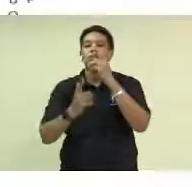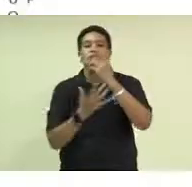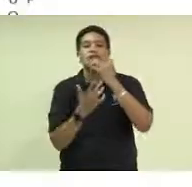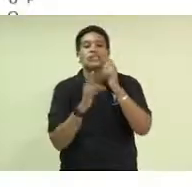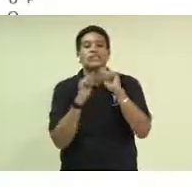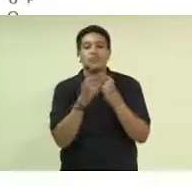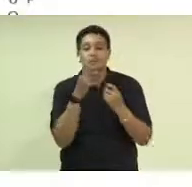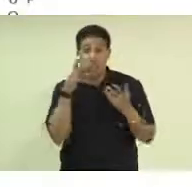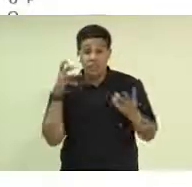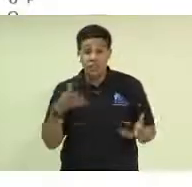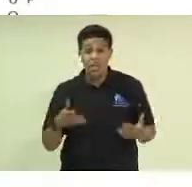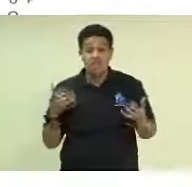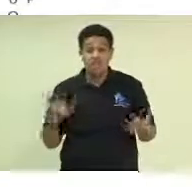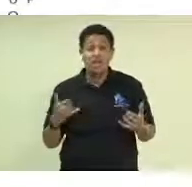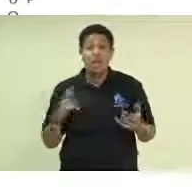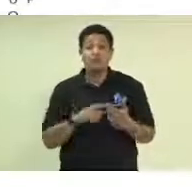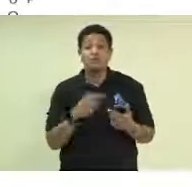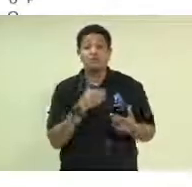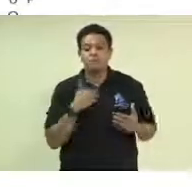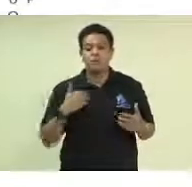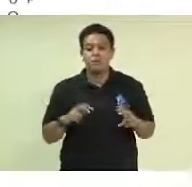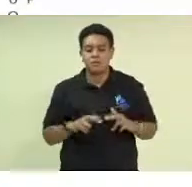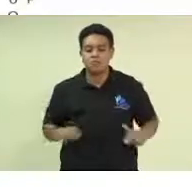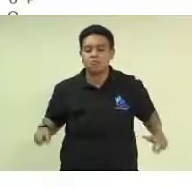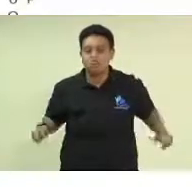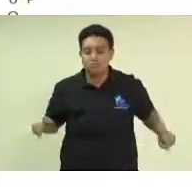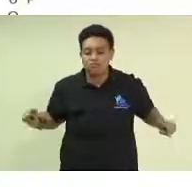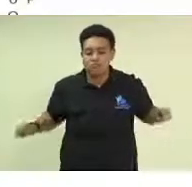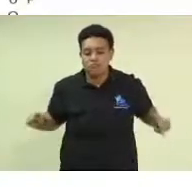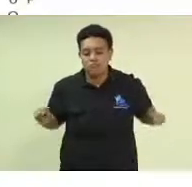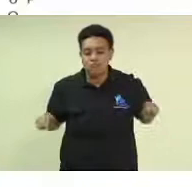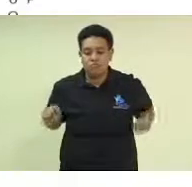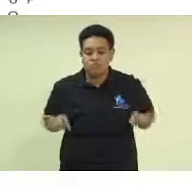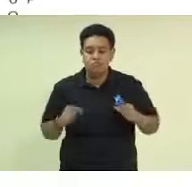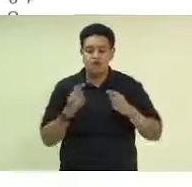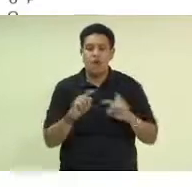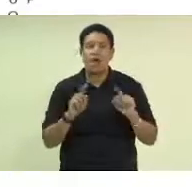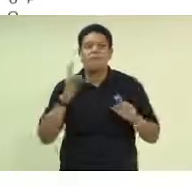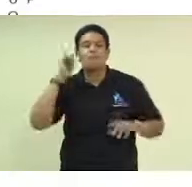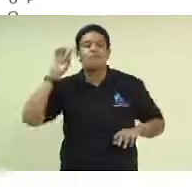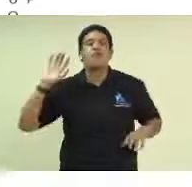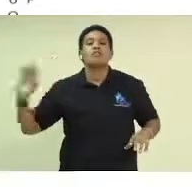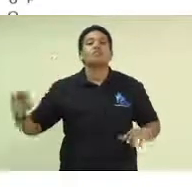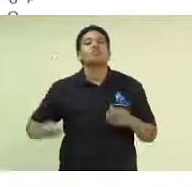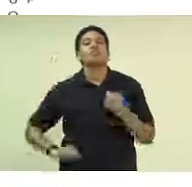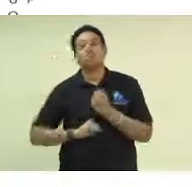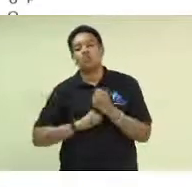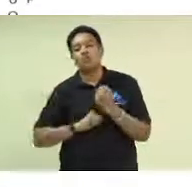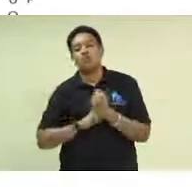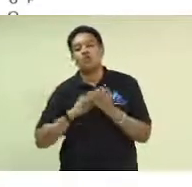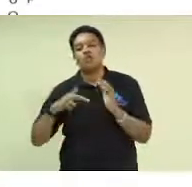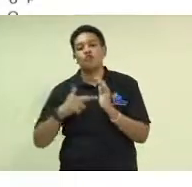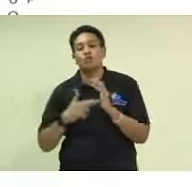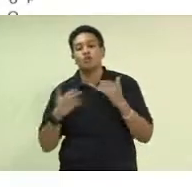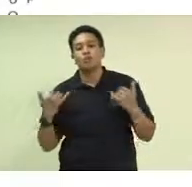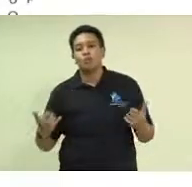team who are here and to my colleagues on either side for their role